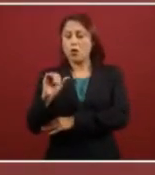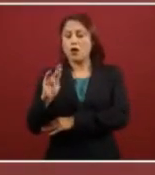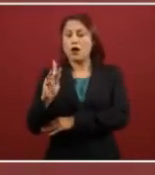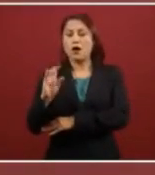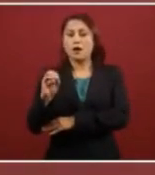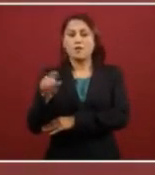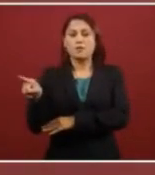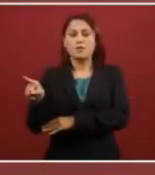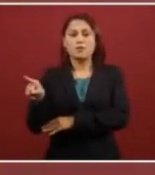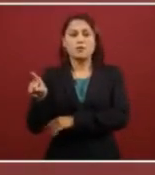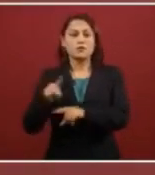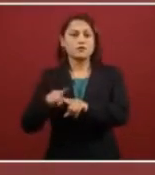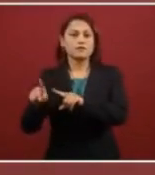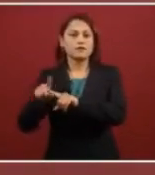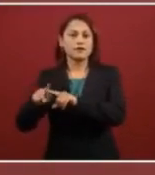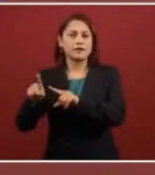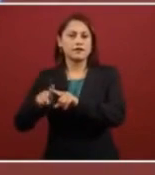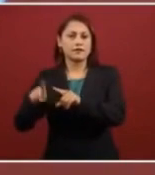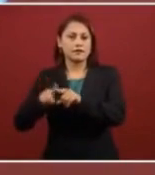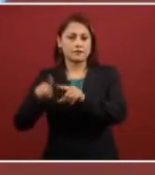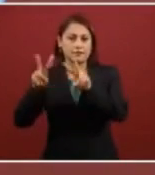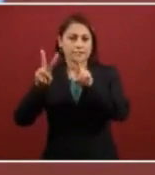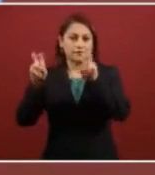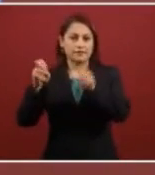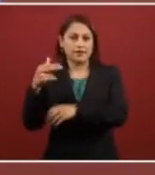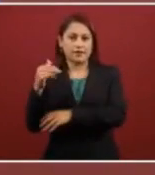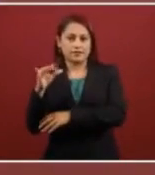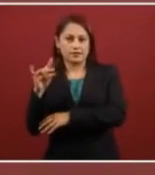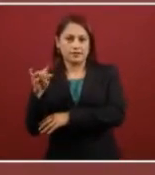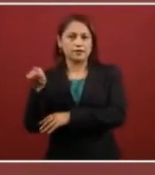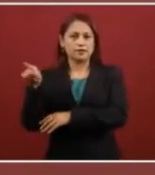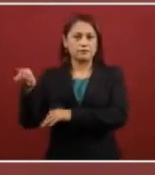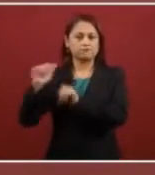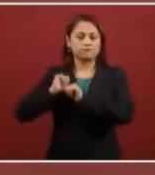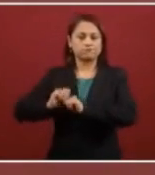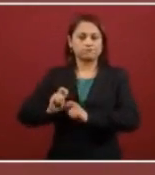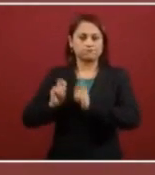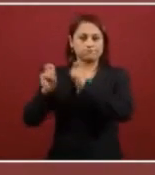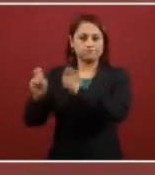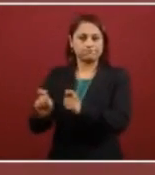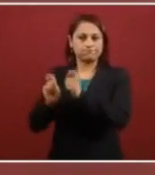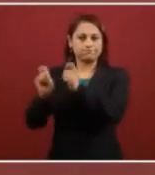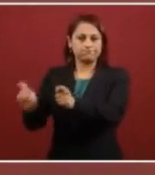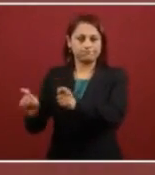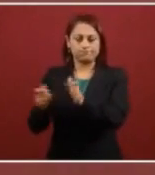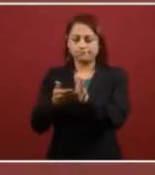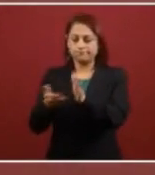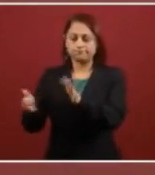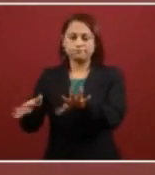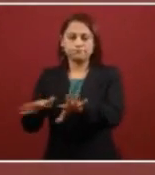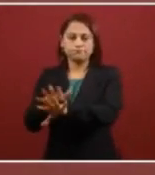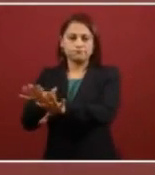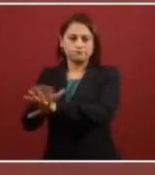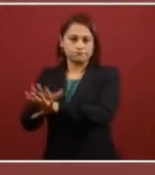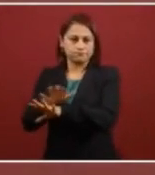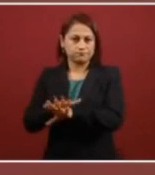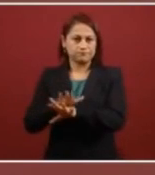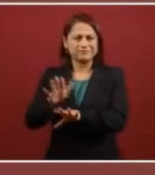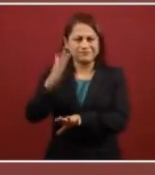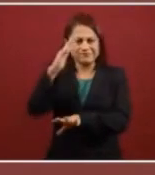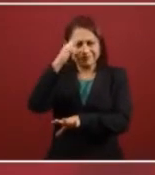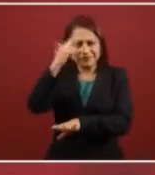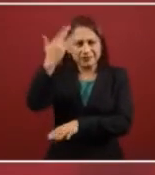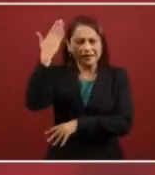there decía, two to three times Hacienda in different times. A veces, 6 meses. Sometimes he lasted 6 months.